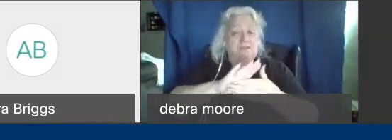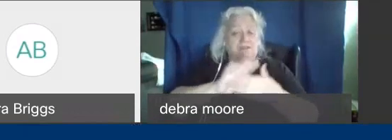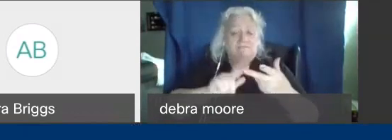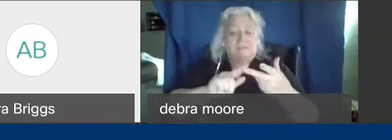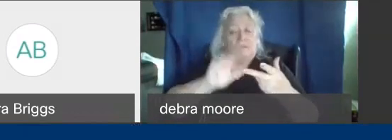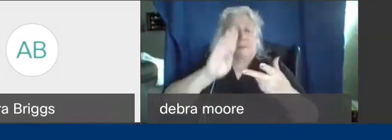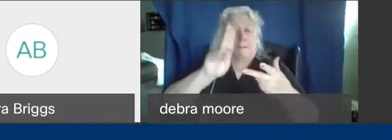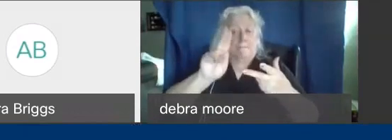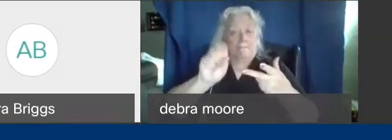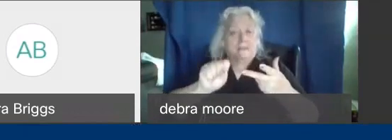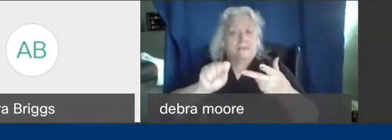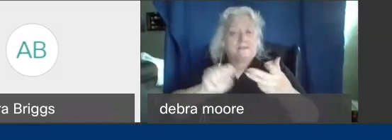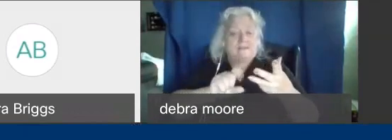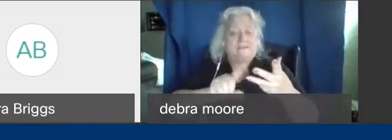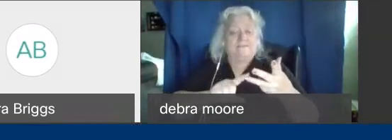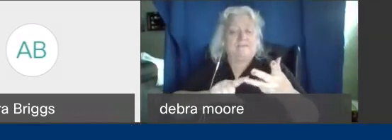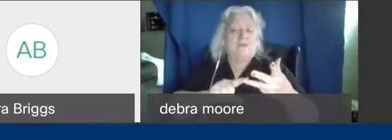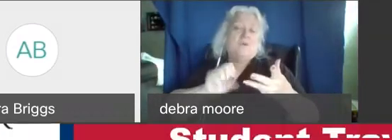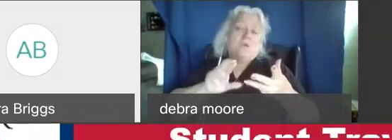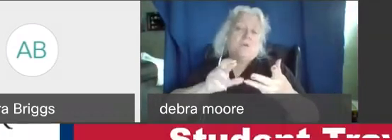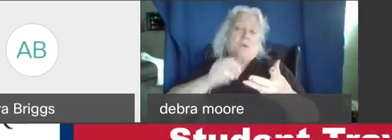vans, or personal vehicles.